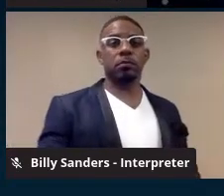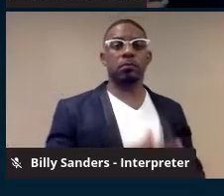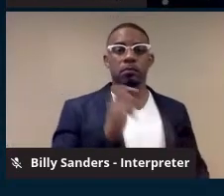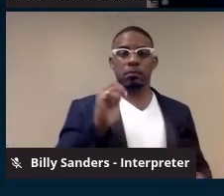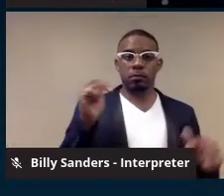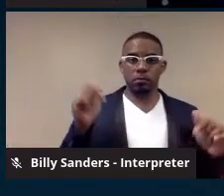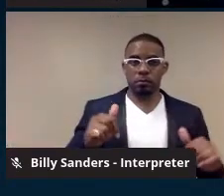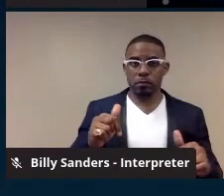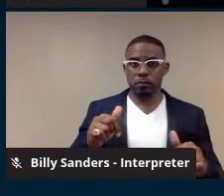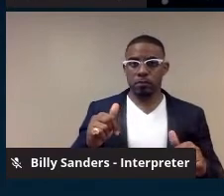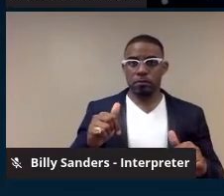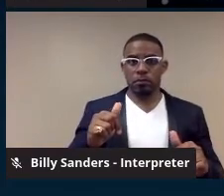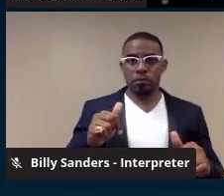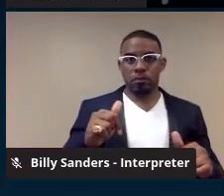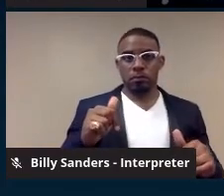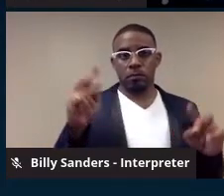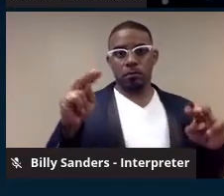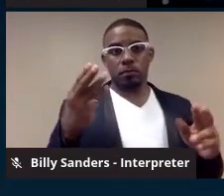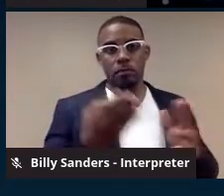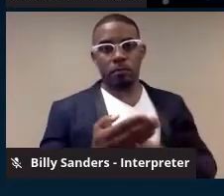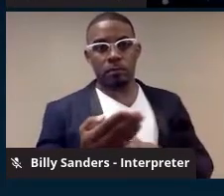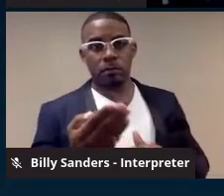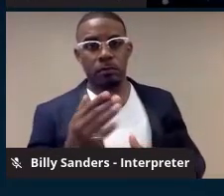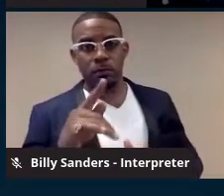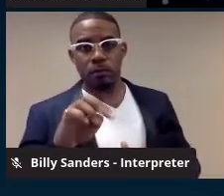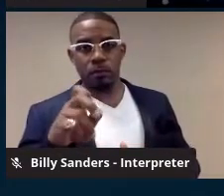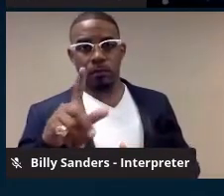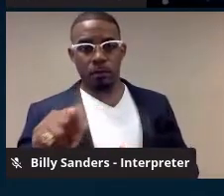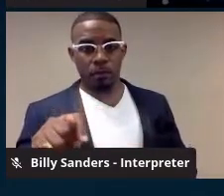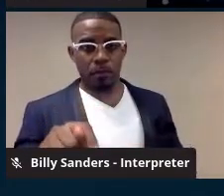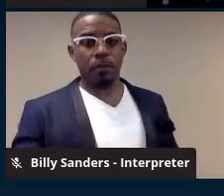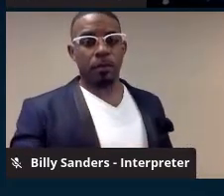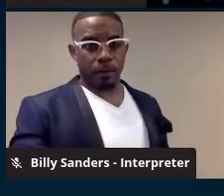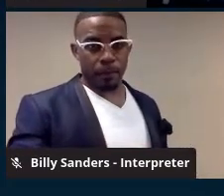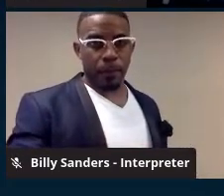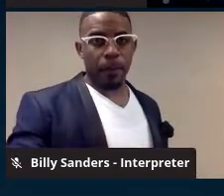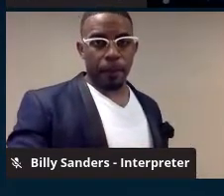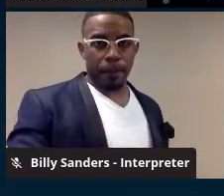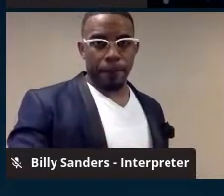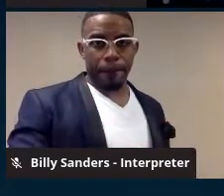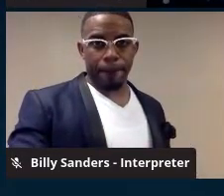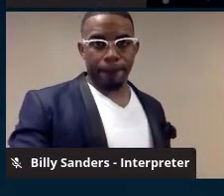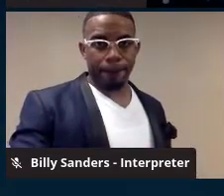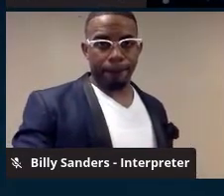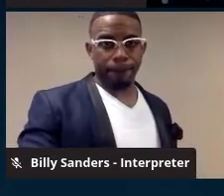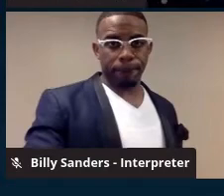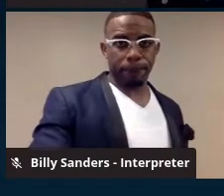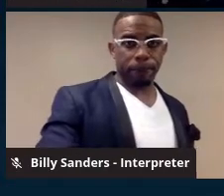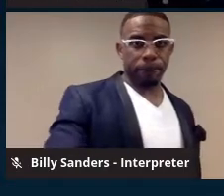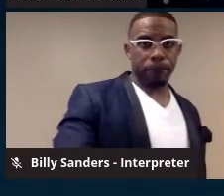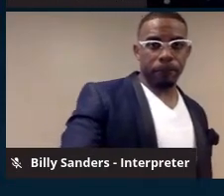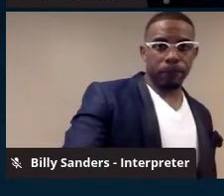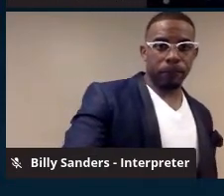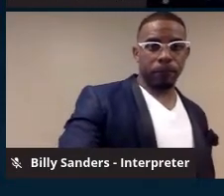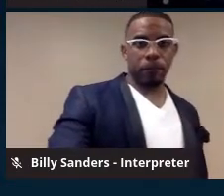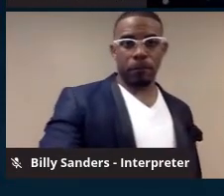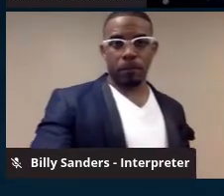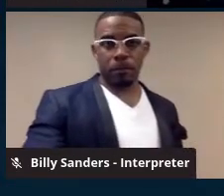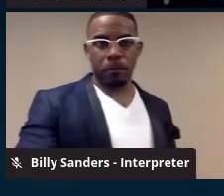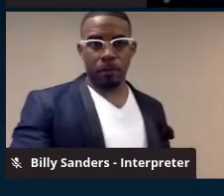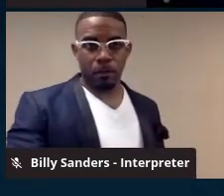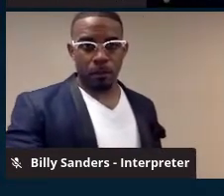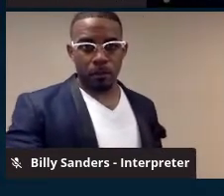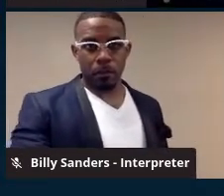will loop through this podcast list and put out the title and also a link so that you can go and listen